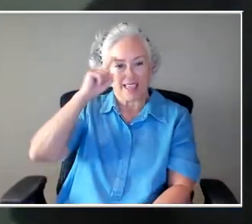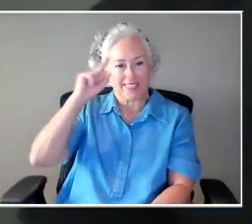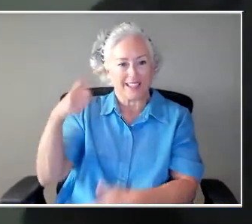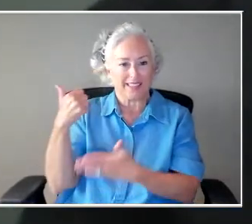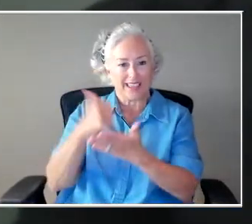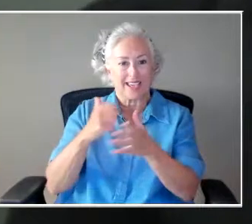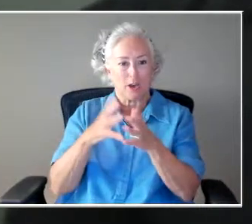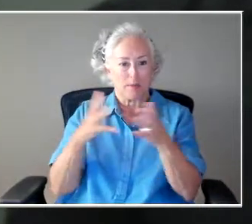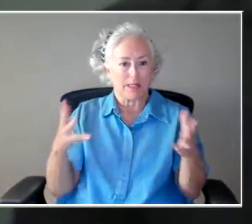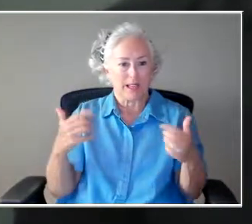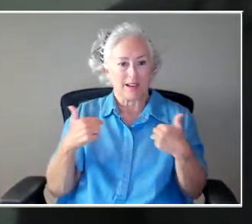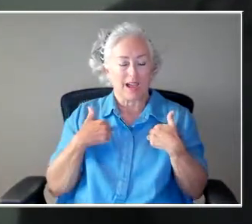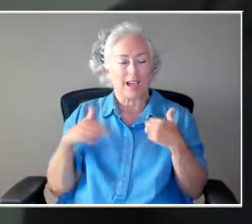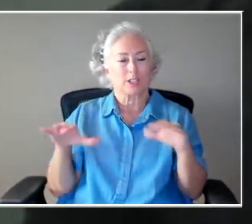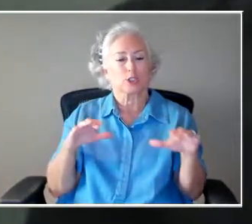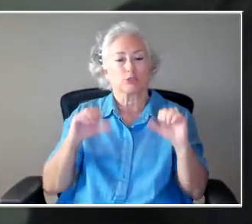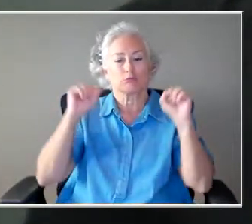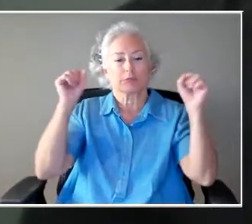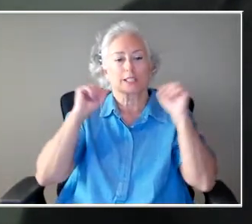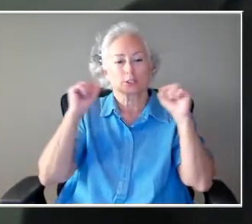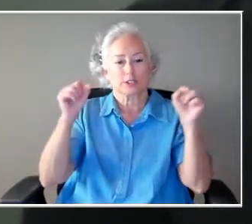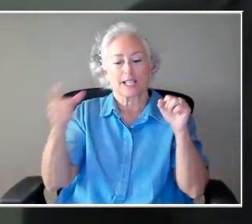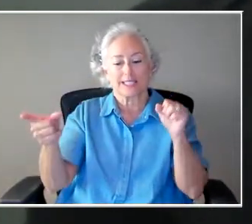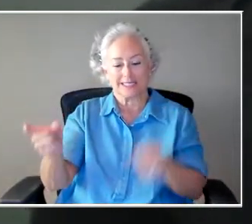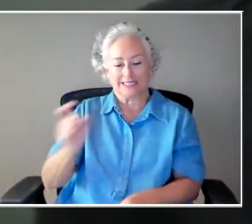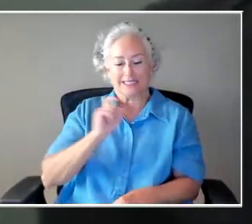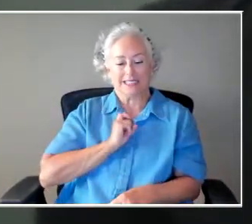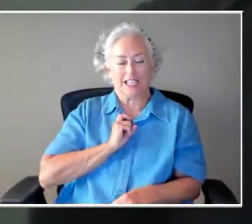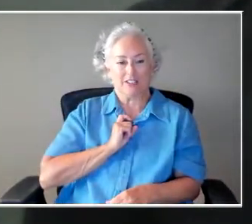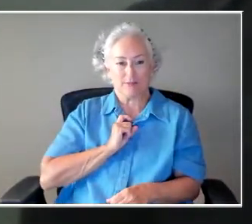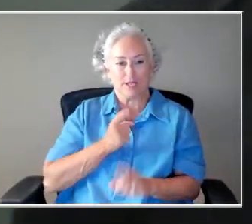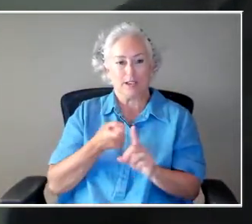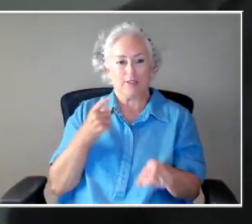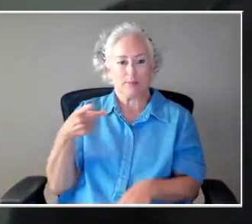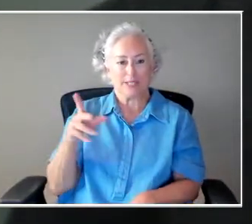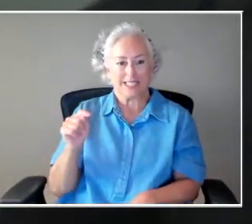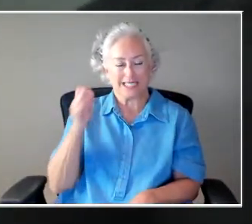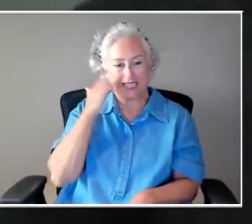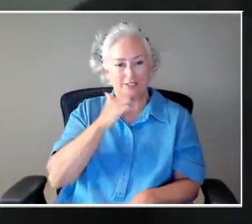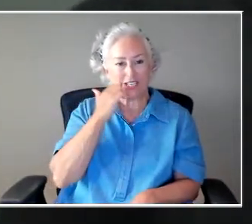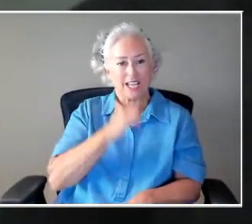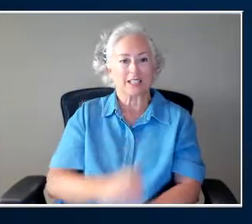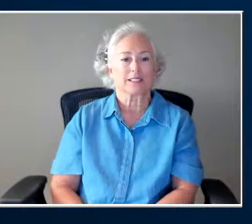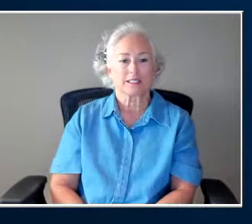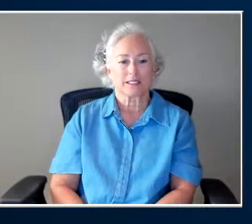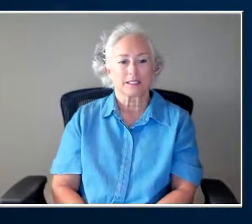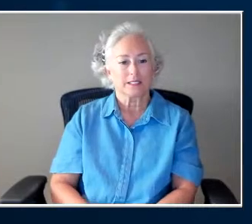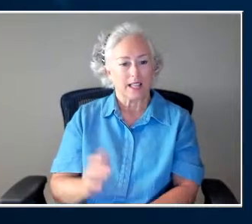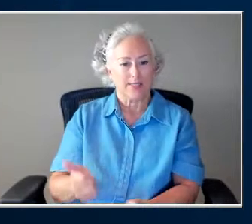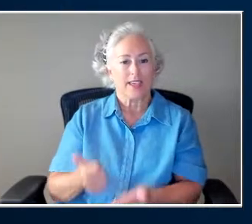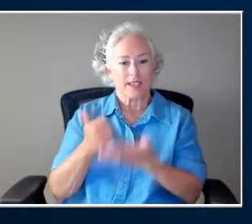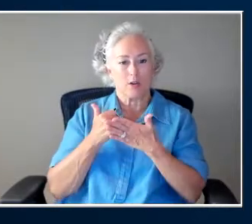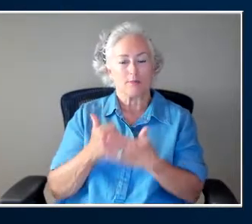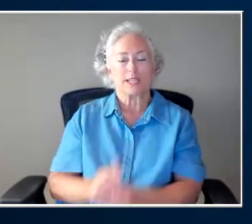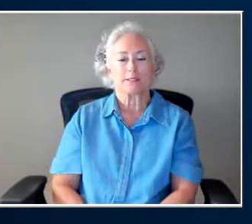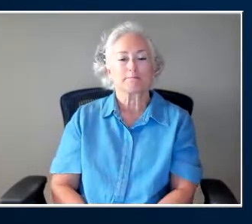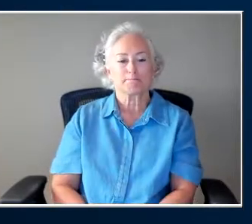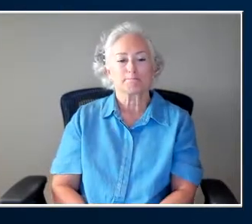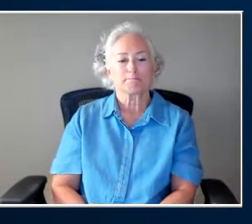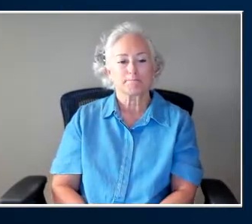I do. The exercises he gave me over physical therapy still, like, every day. And they Jake, help me with arm